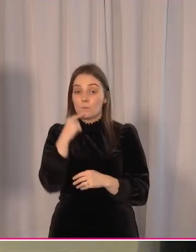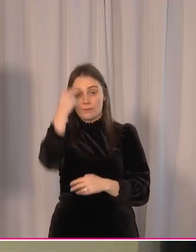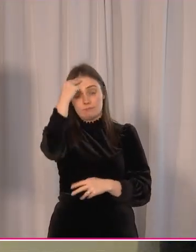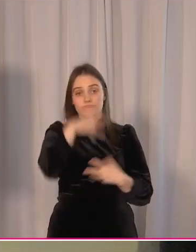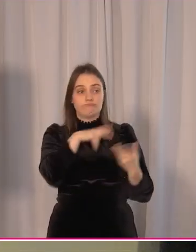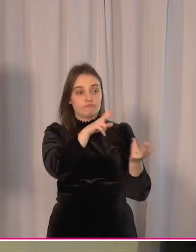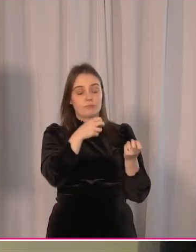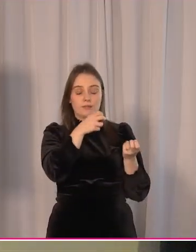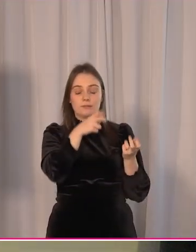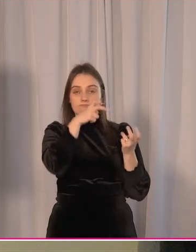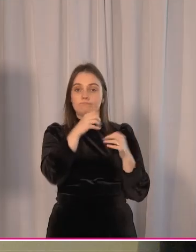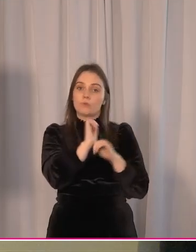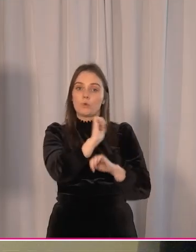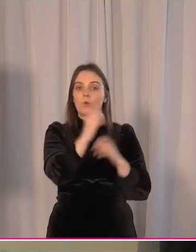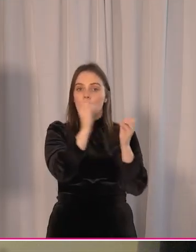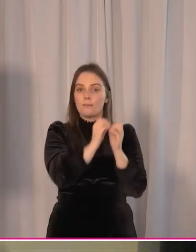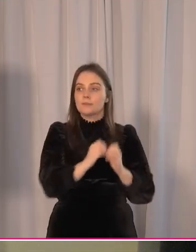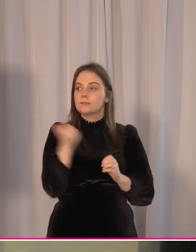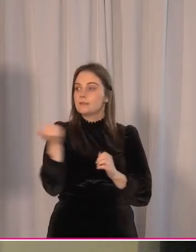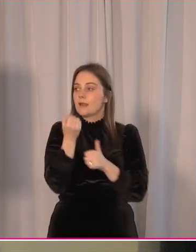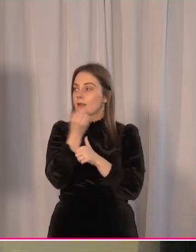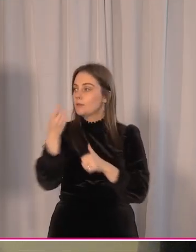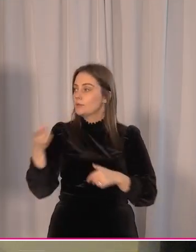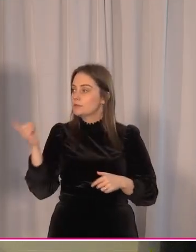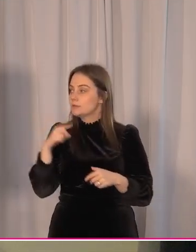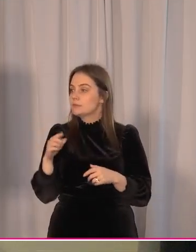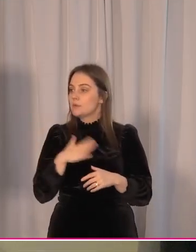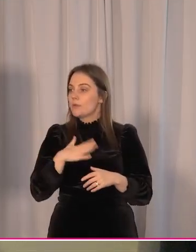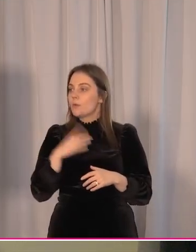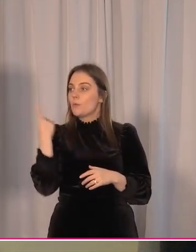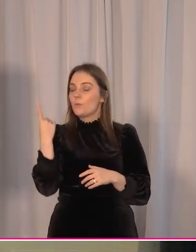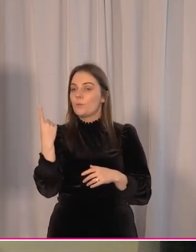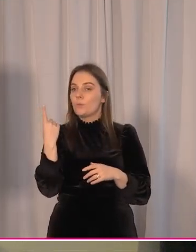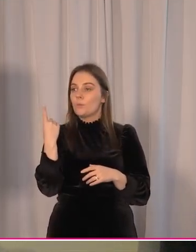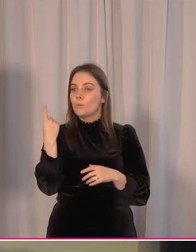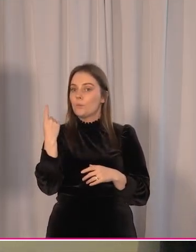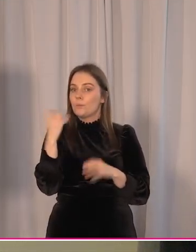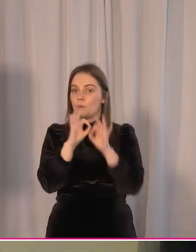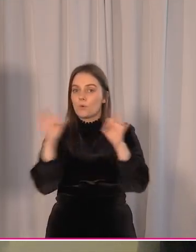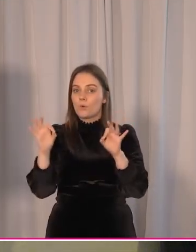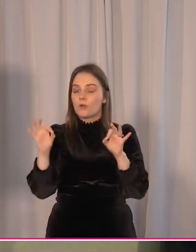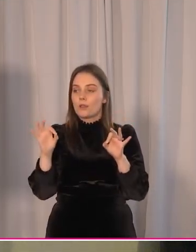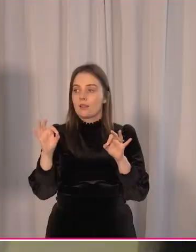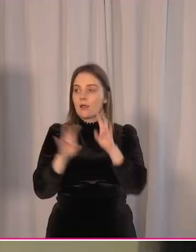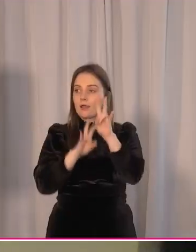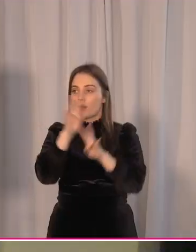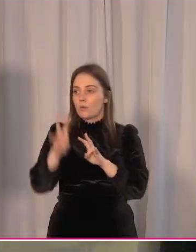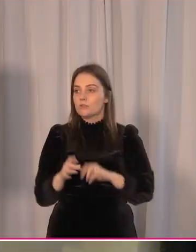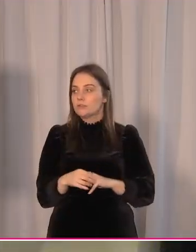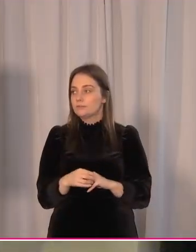comments. Is there anybody else in the audience? I think we might take one question from online. I